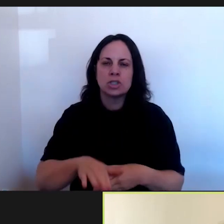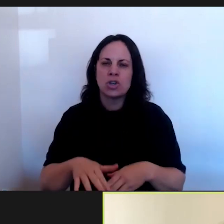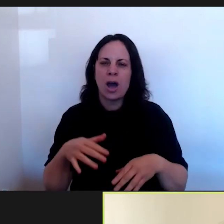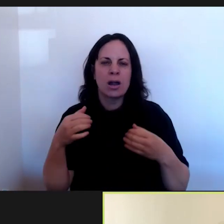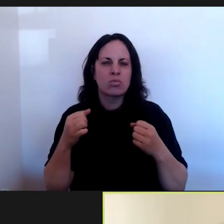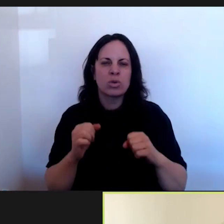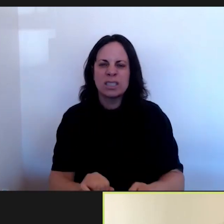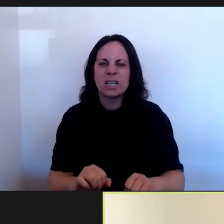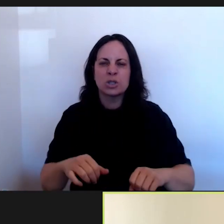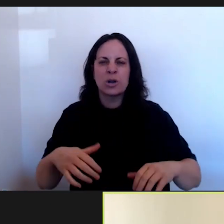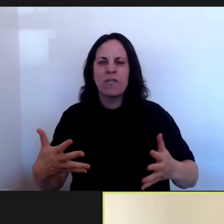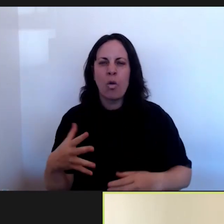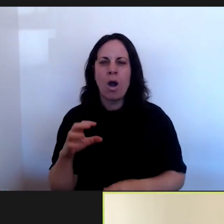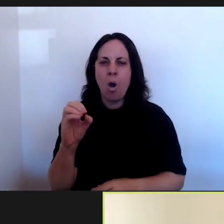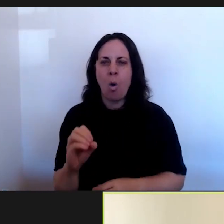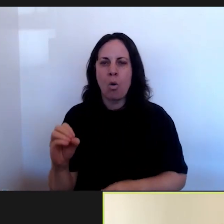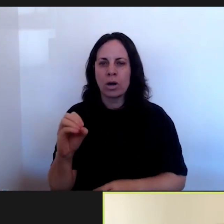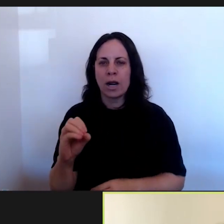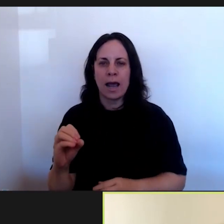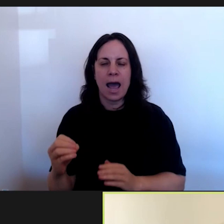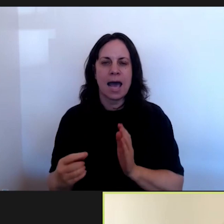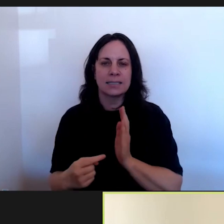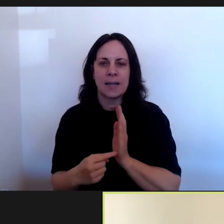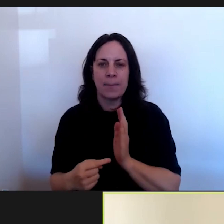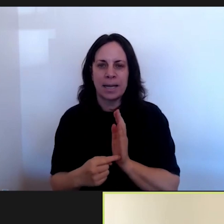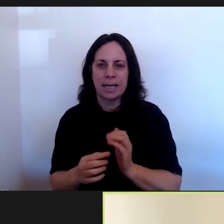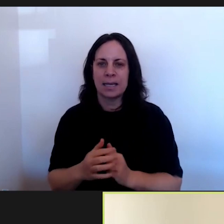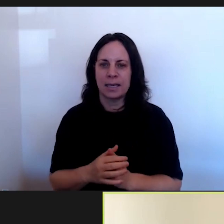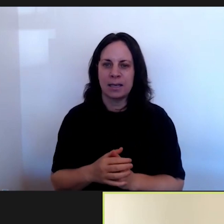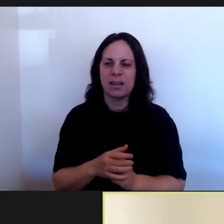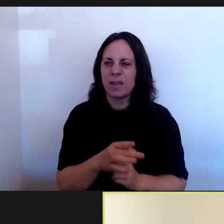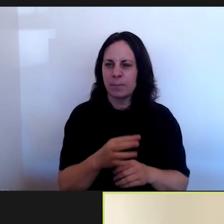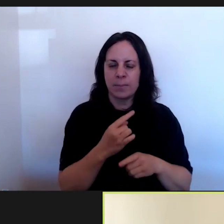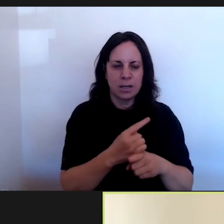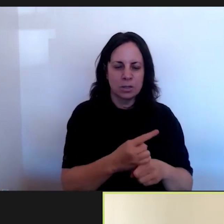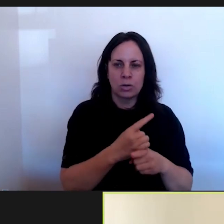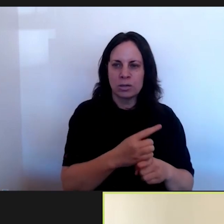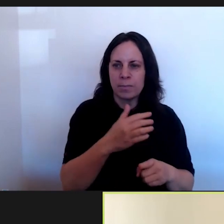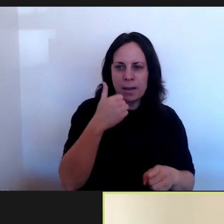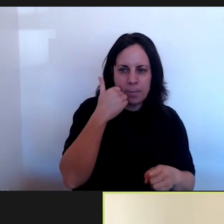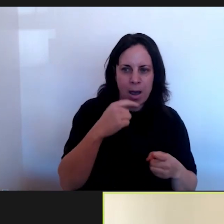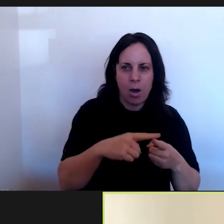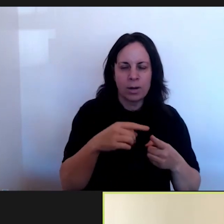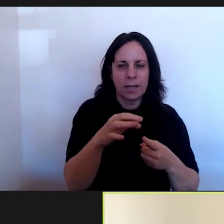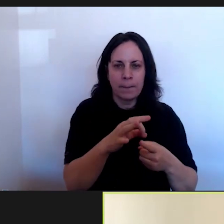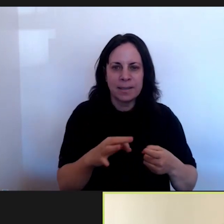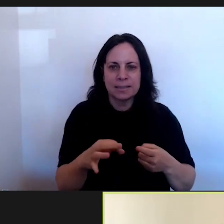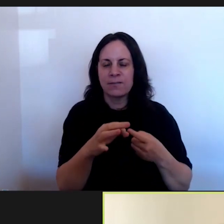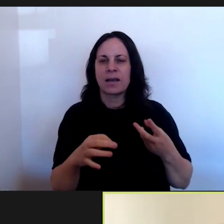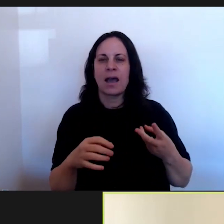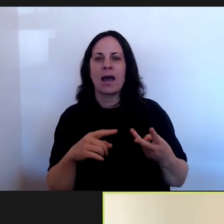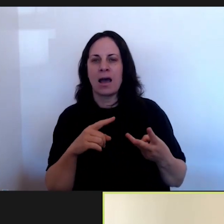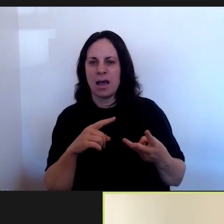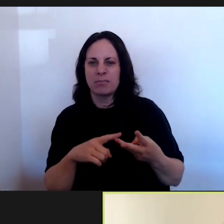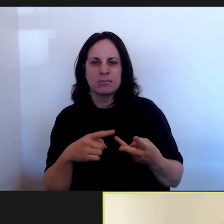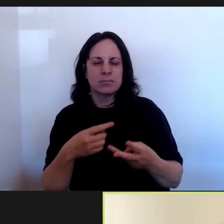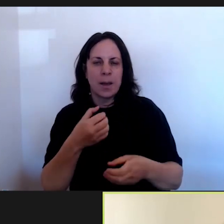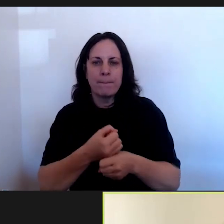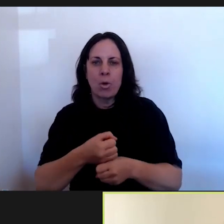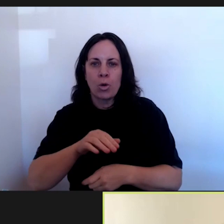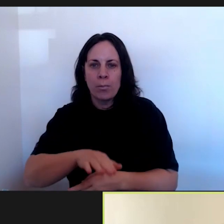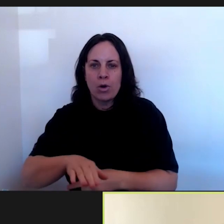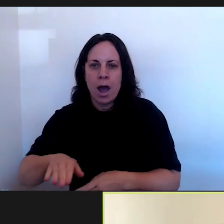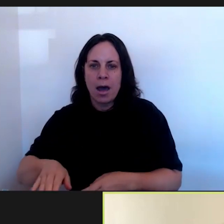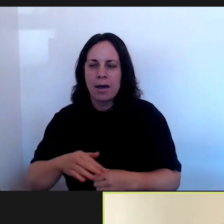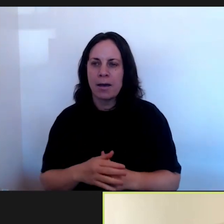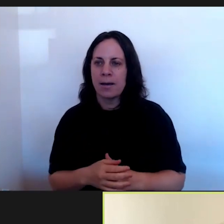Mariki. They talk about Mokapunu, Pacifica, Maori. I am very humble, and I acknowledge that their community struggle a lot. But I also want to acknowledge